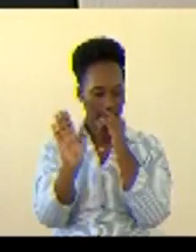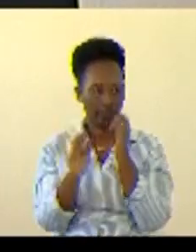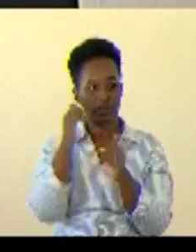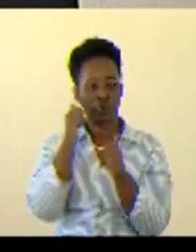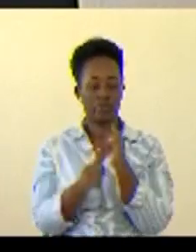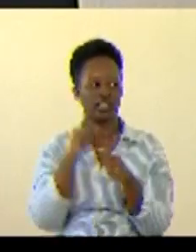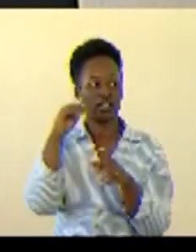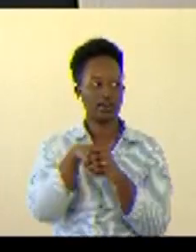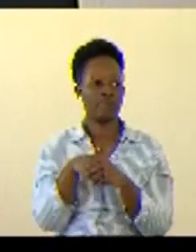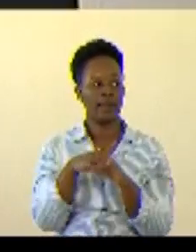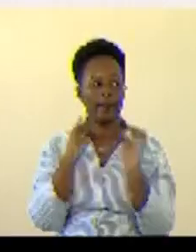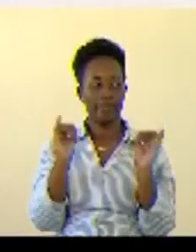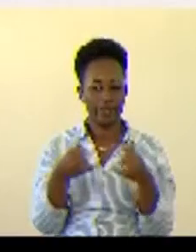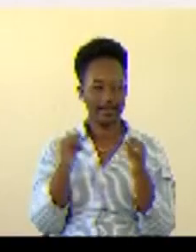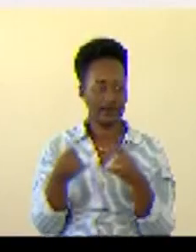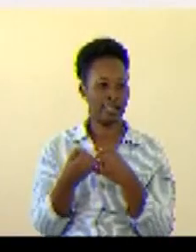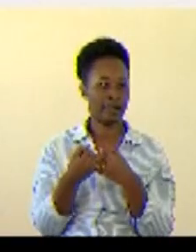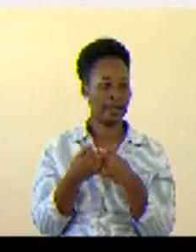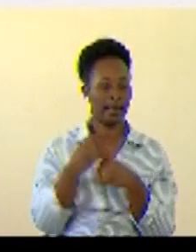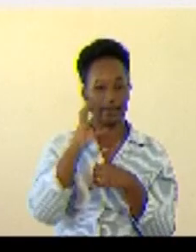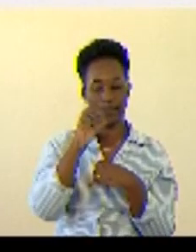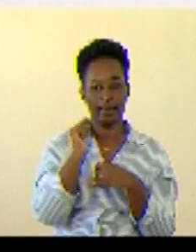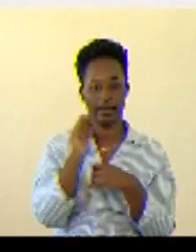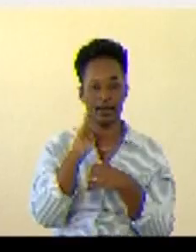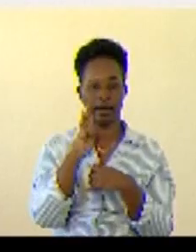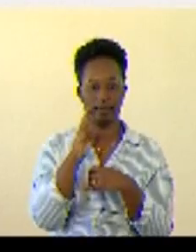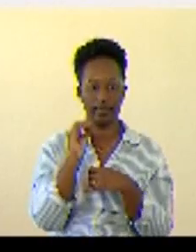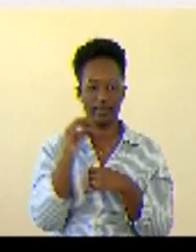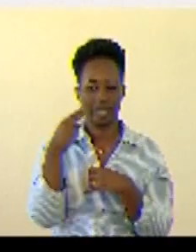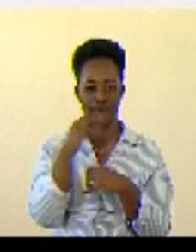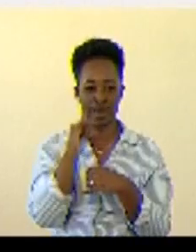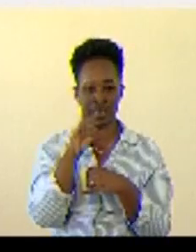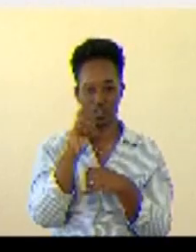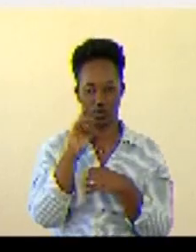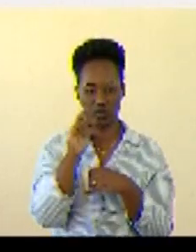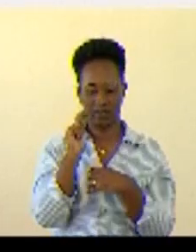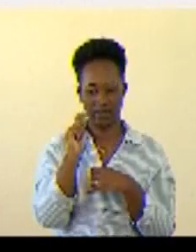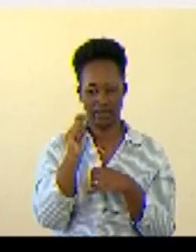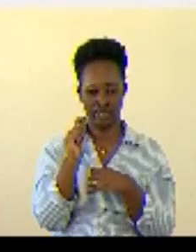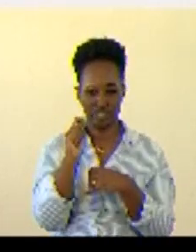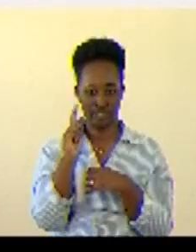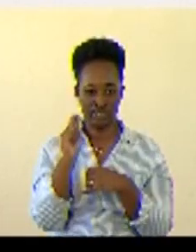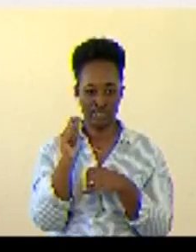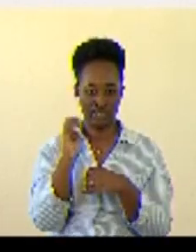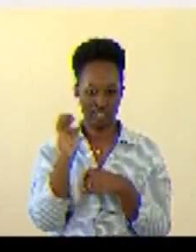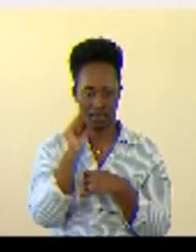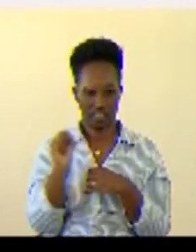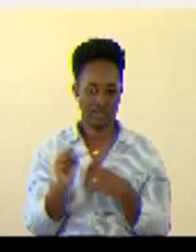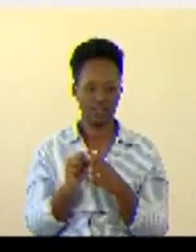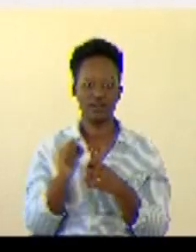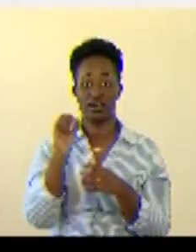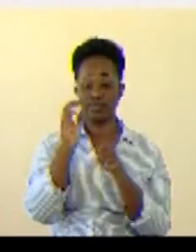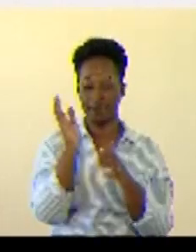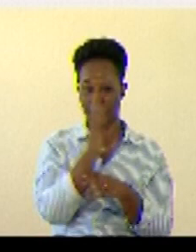is comprising of testing of carbohydrates, starch, and reducing sugars, as I mentioned it earlier. In